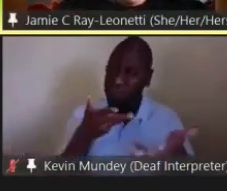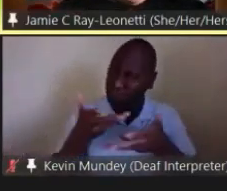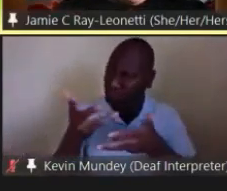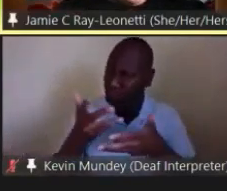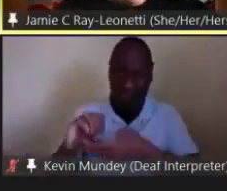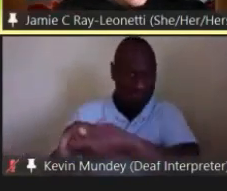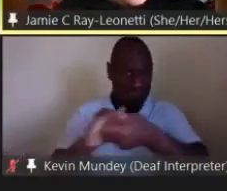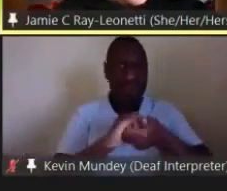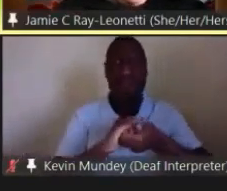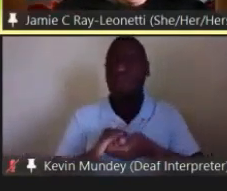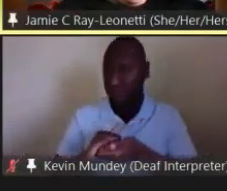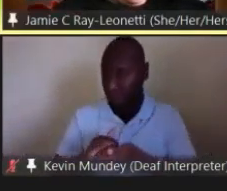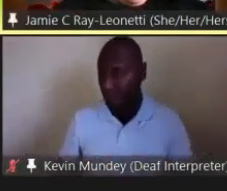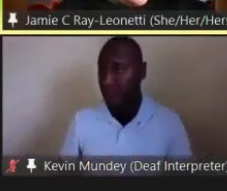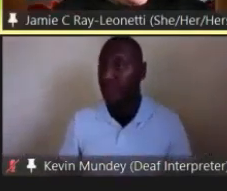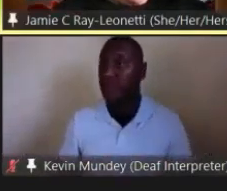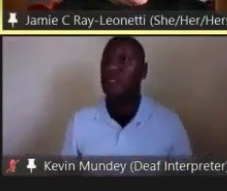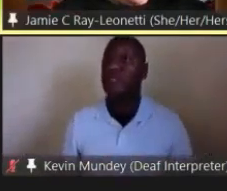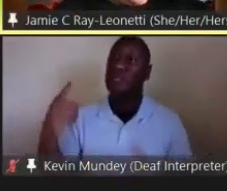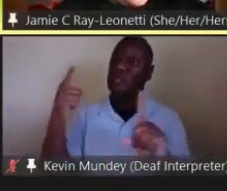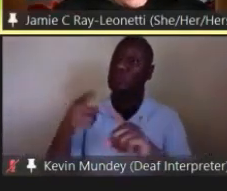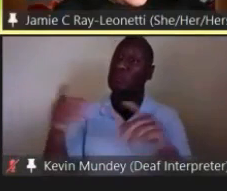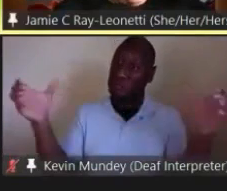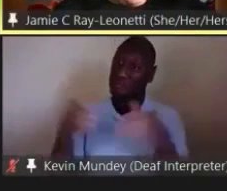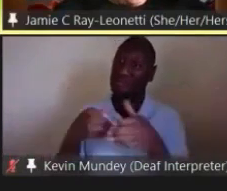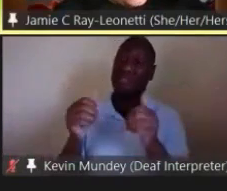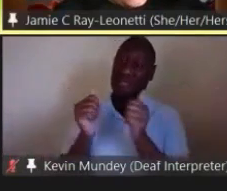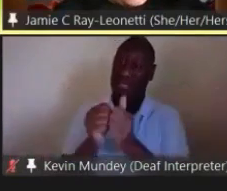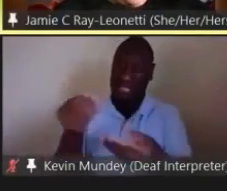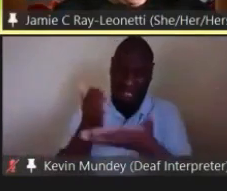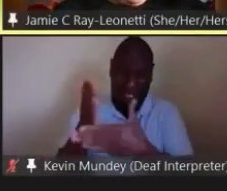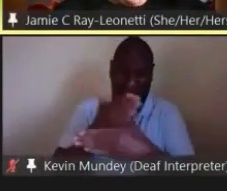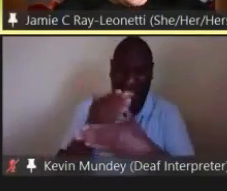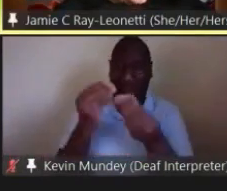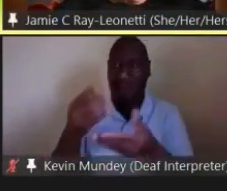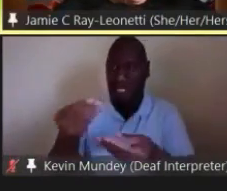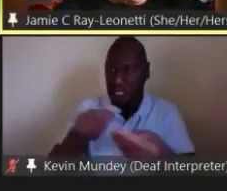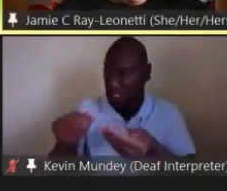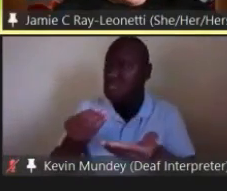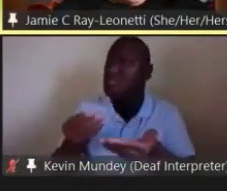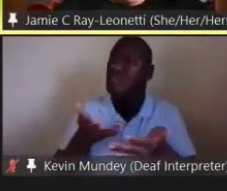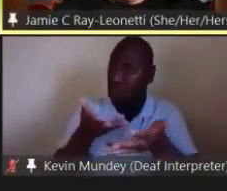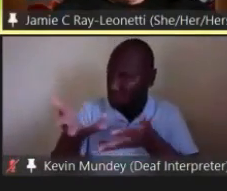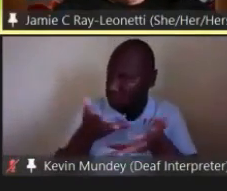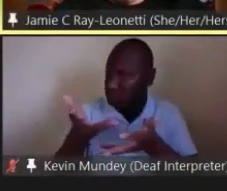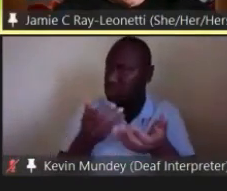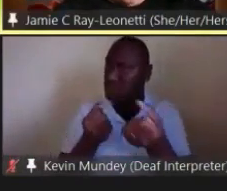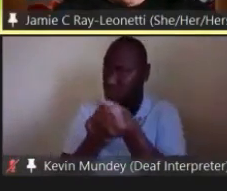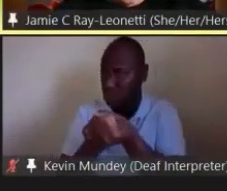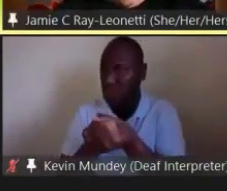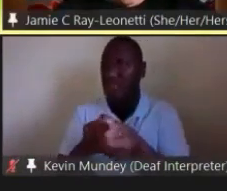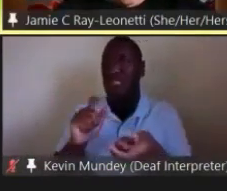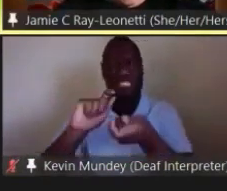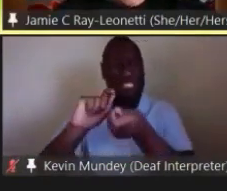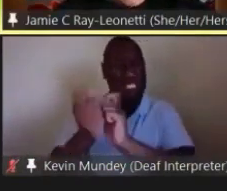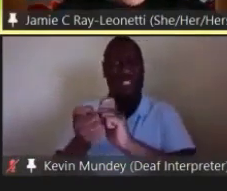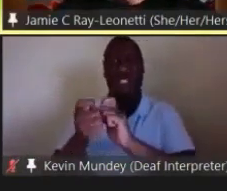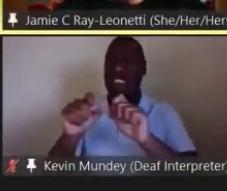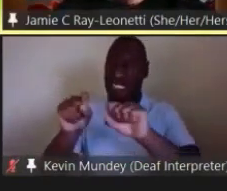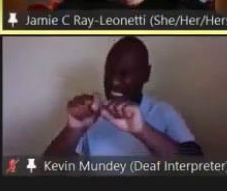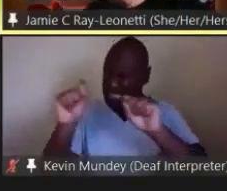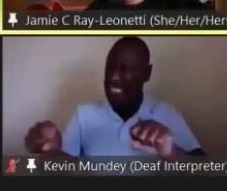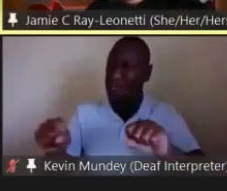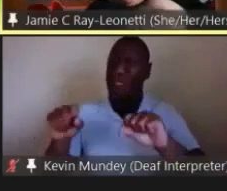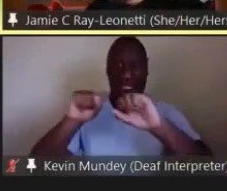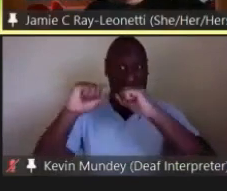to come and share knowledge, to create and share knowledge, to change systems and society,